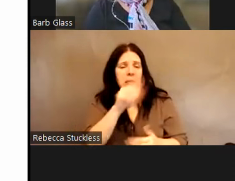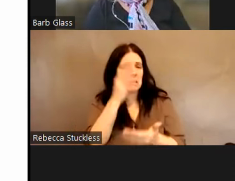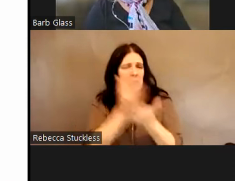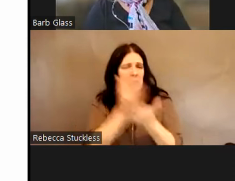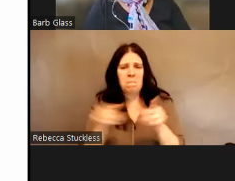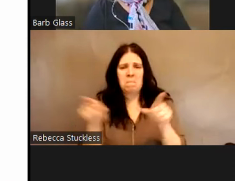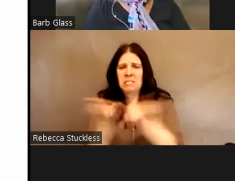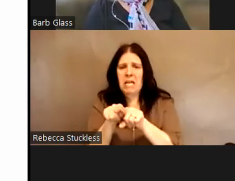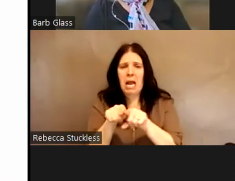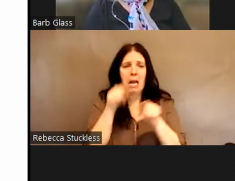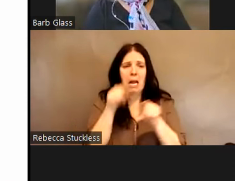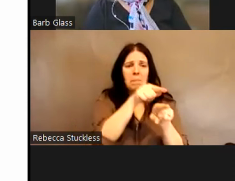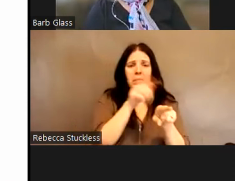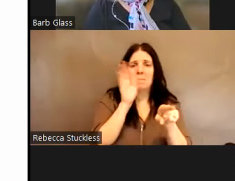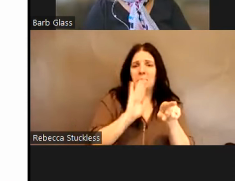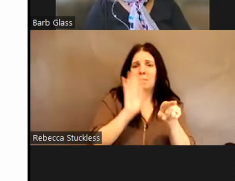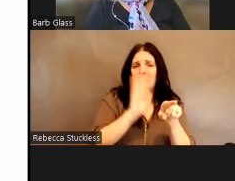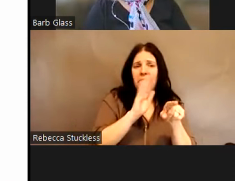essential skills.